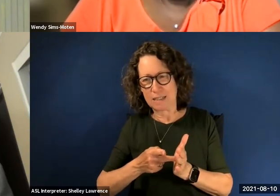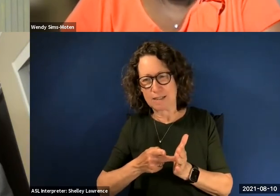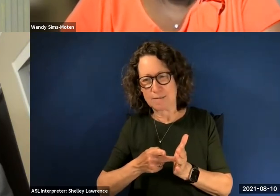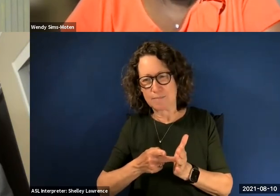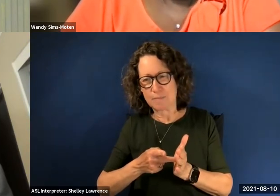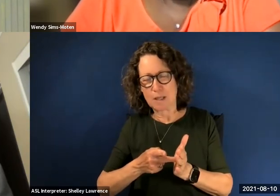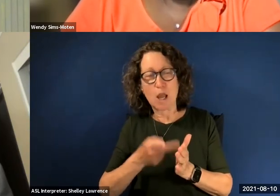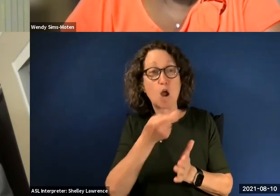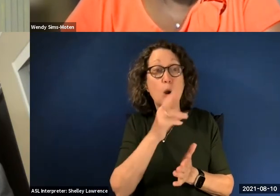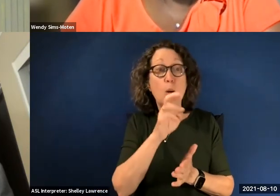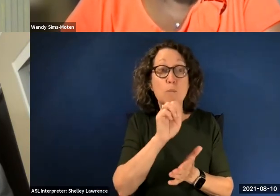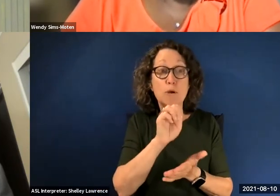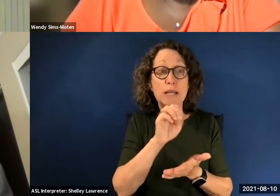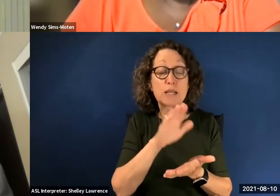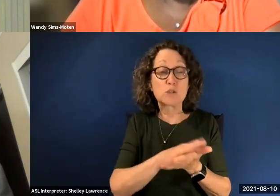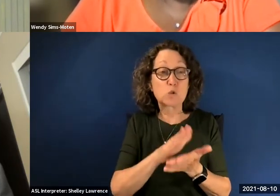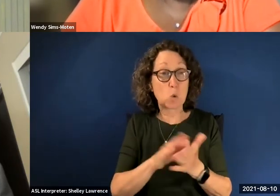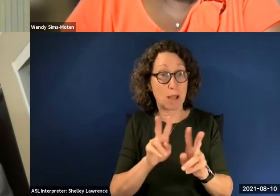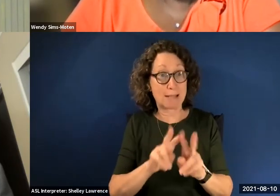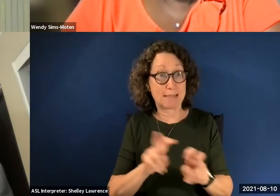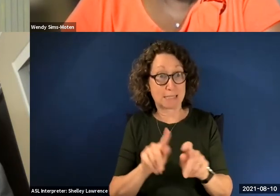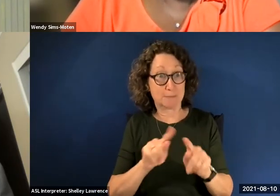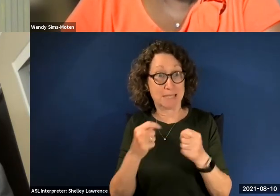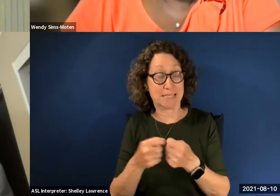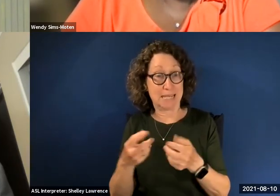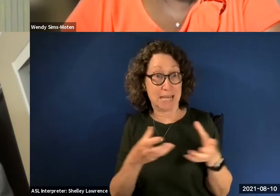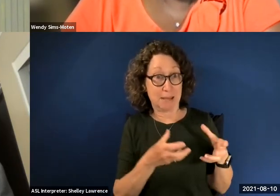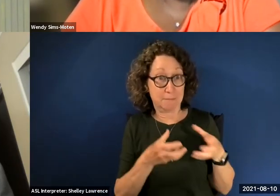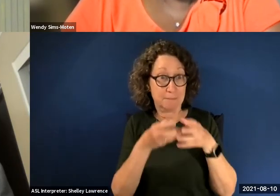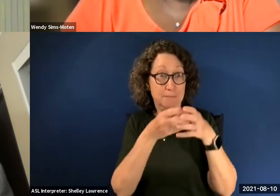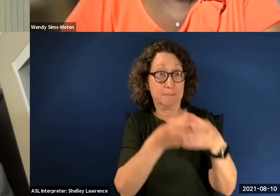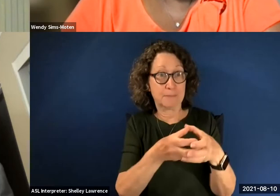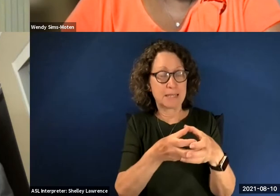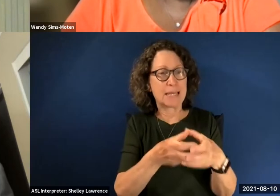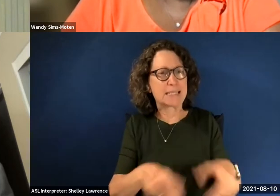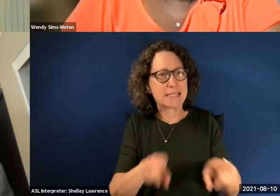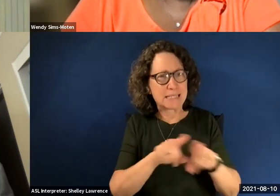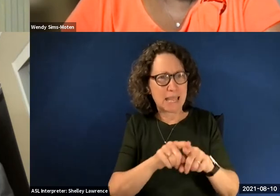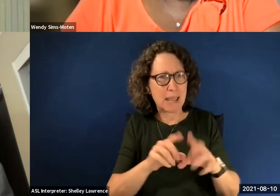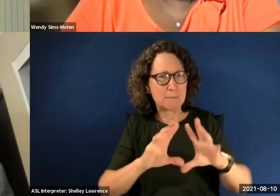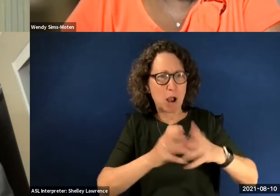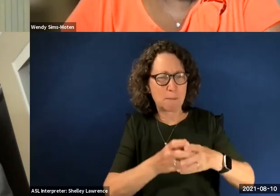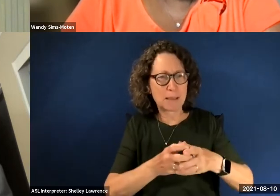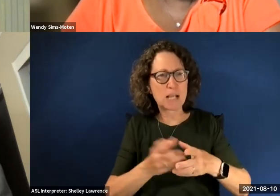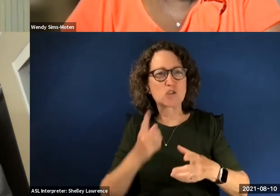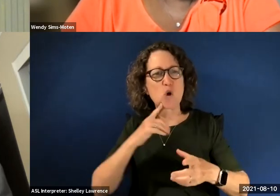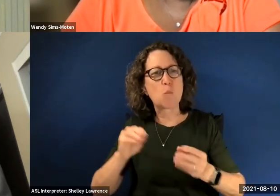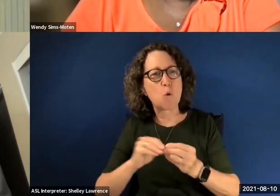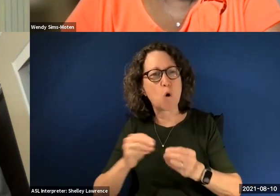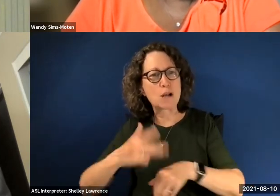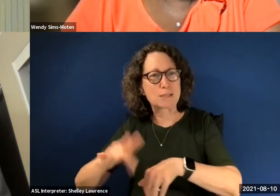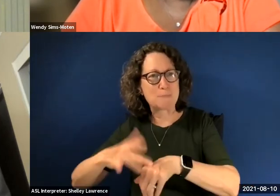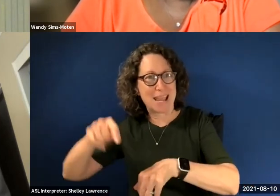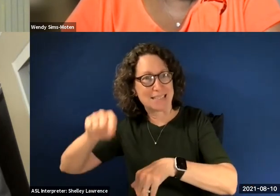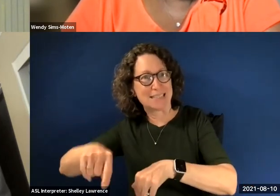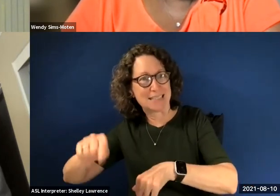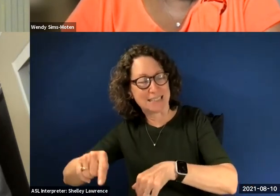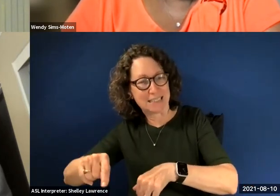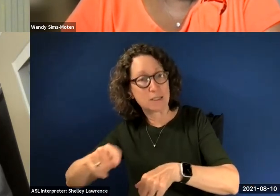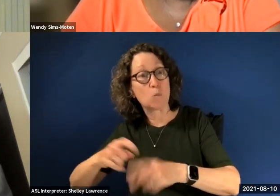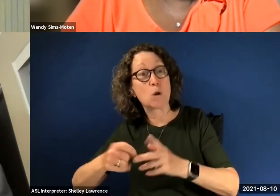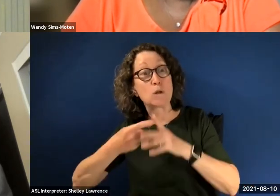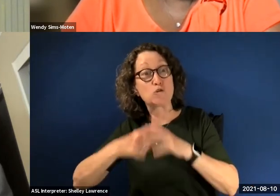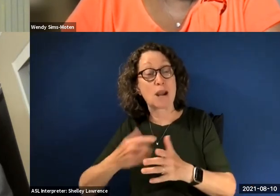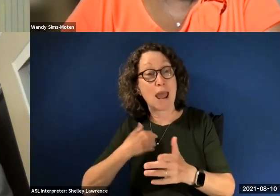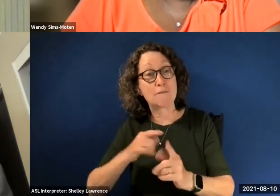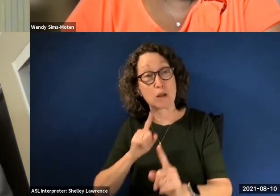the preschool assessment team along with them and put them in that same complex so that we would free up more space. And when we started